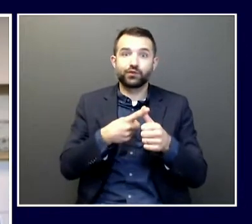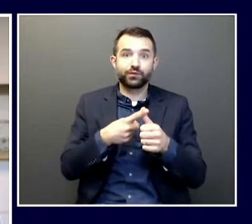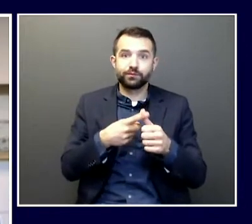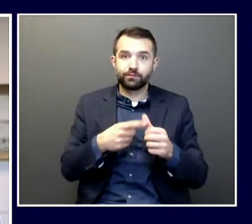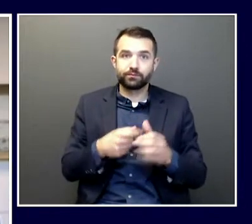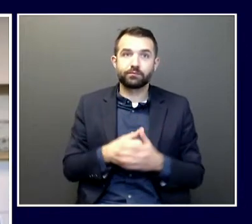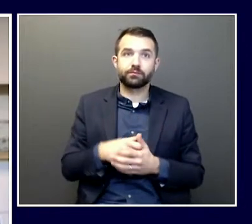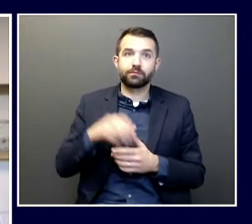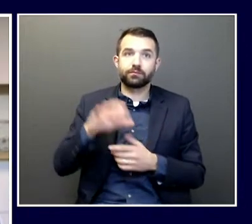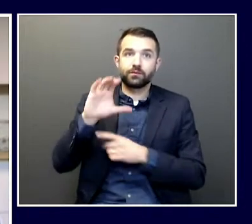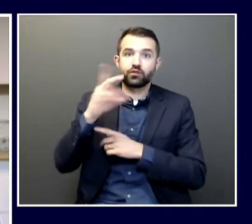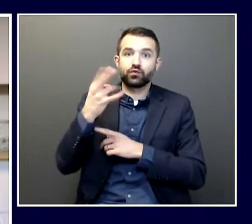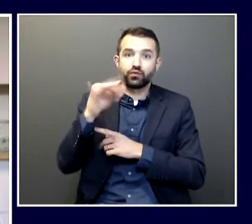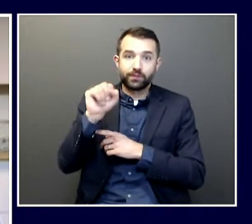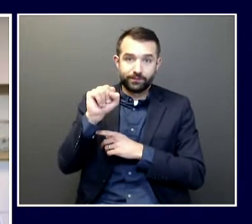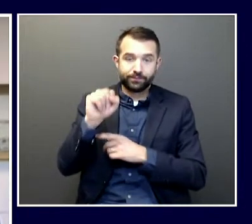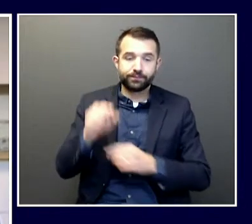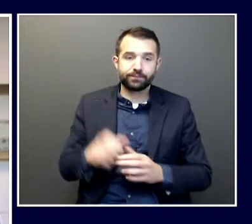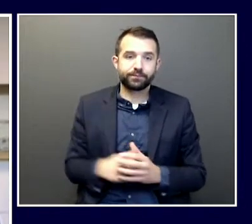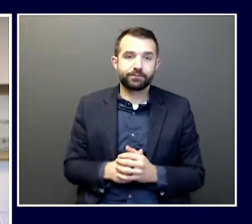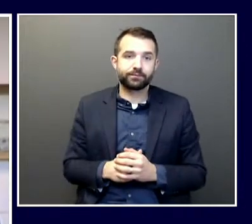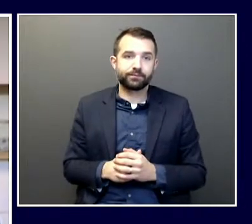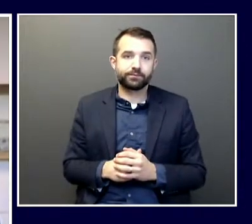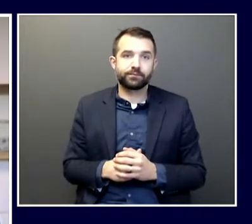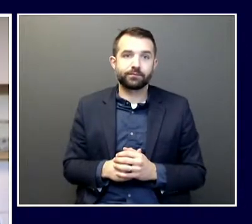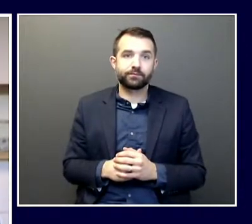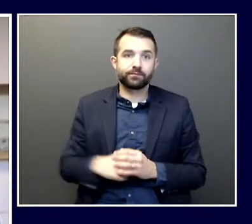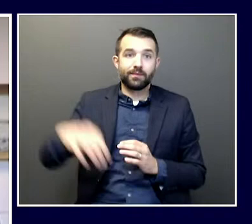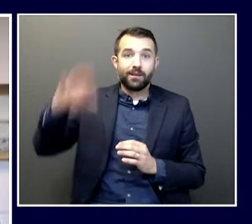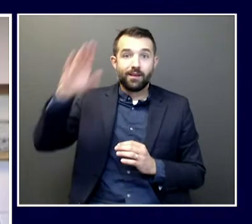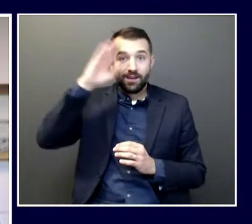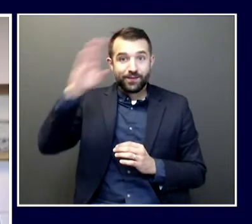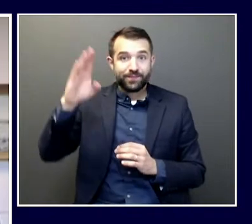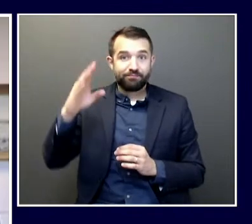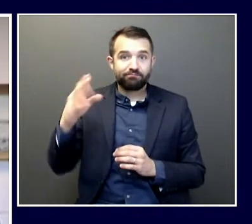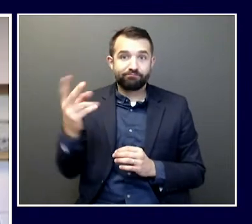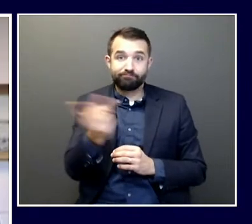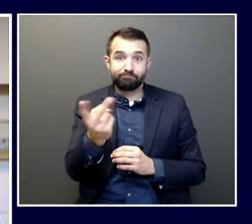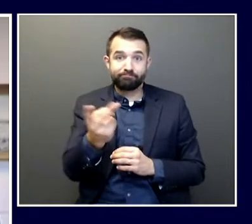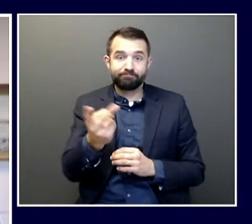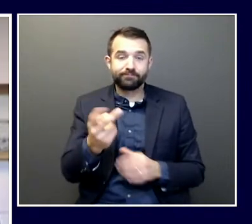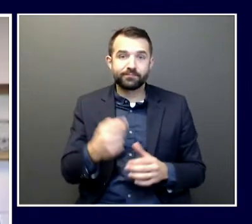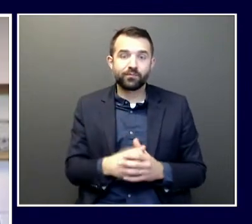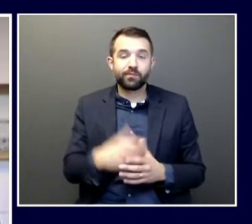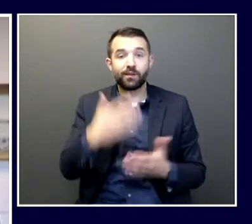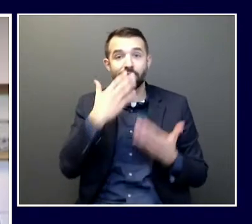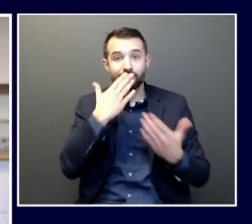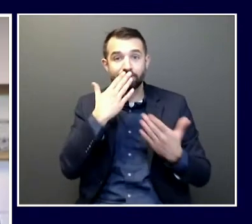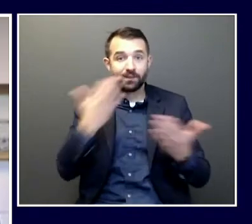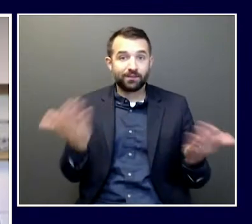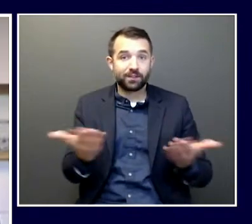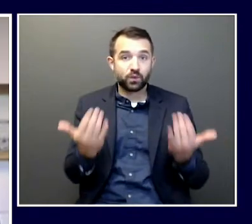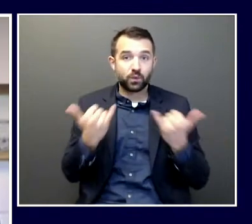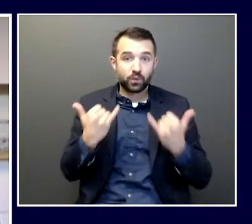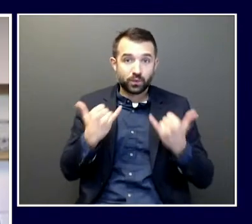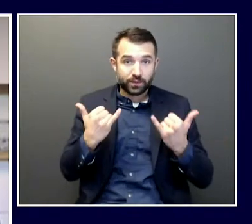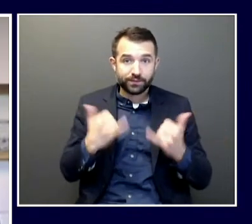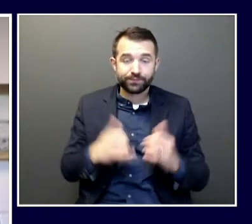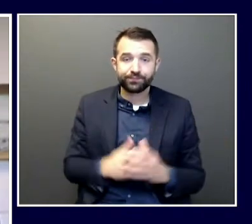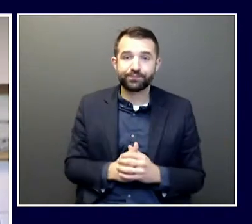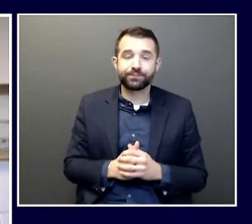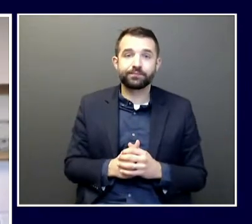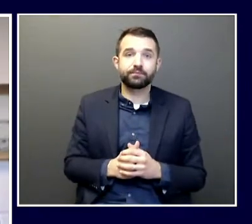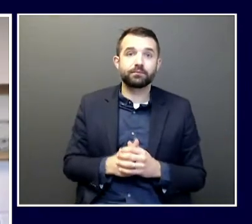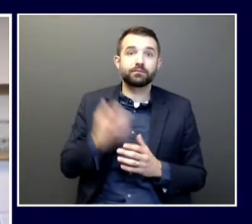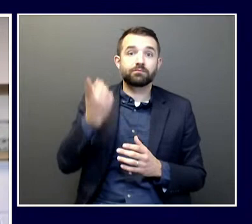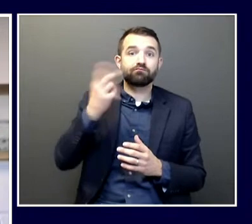Costa. Hi, Dr. Shah, Commissioner Lambrew. Thanks for taking our questions today. Dr. Shah, this question is